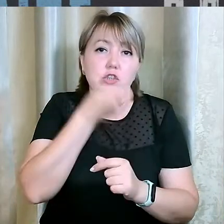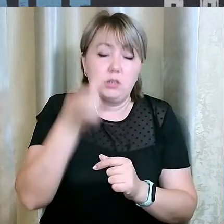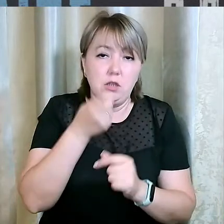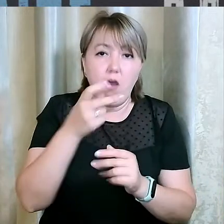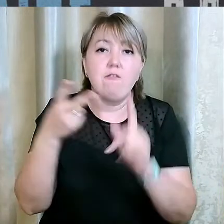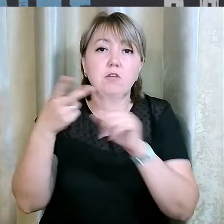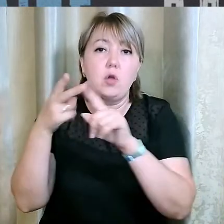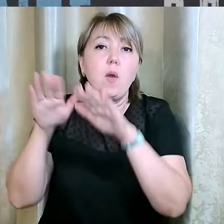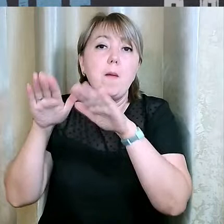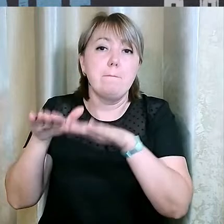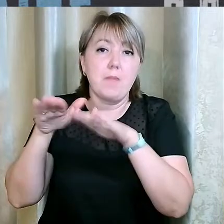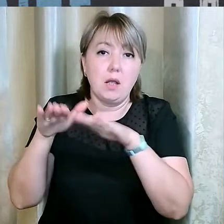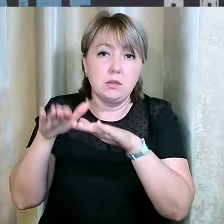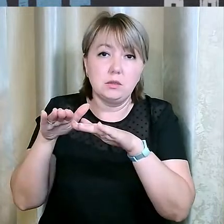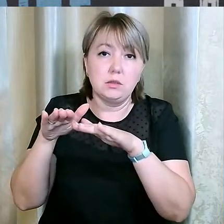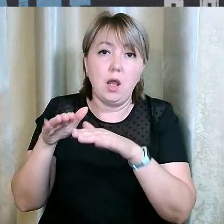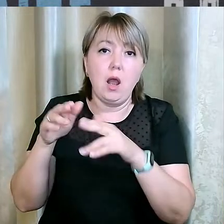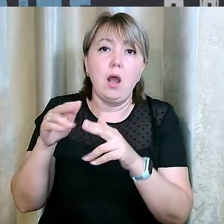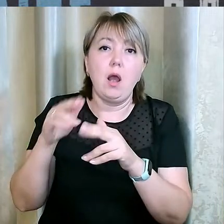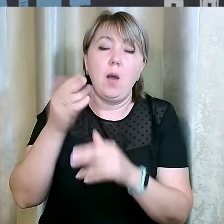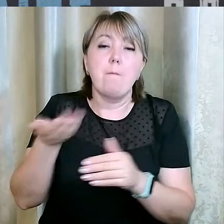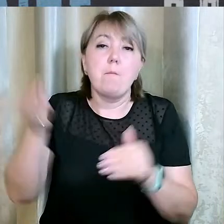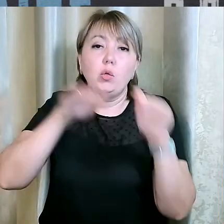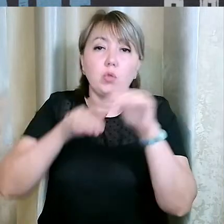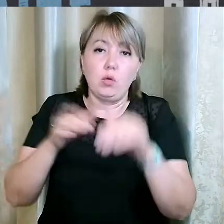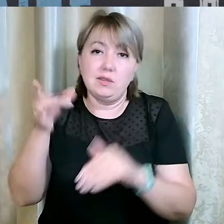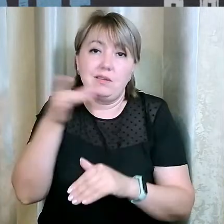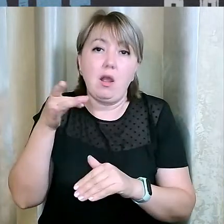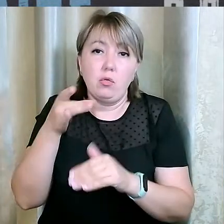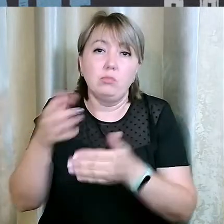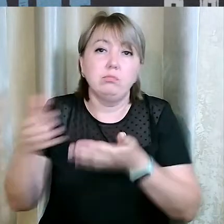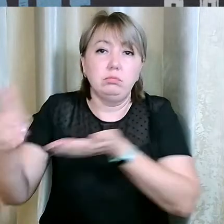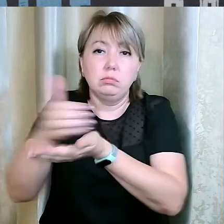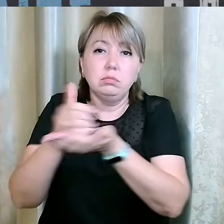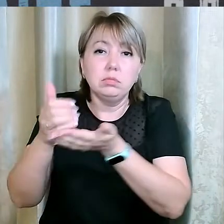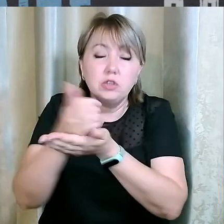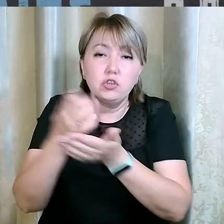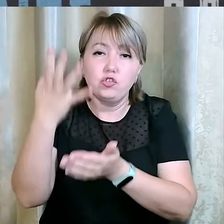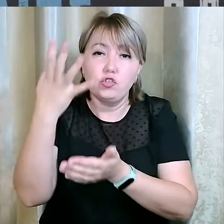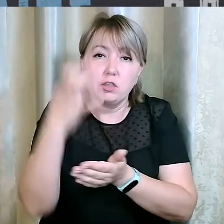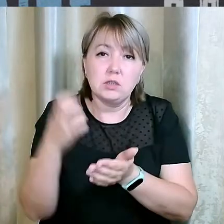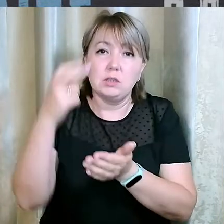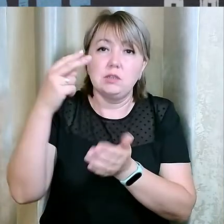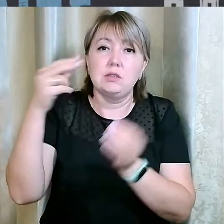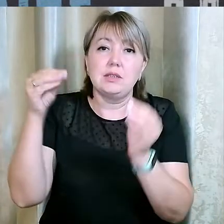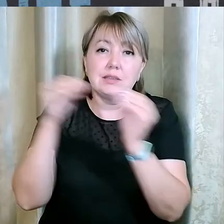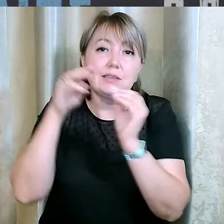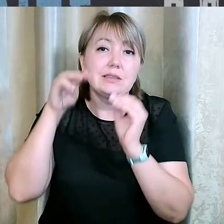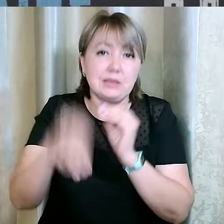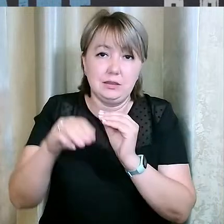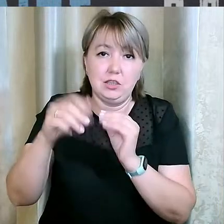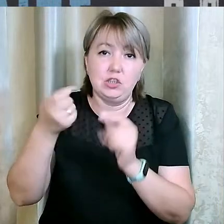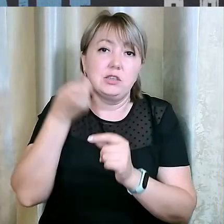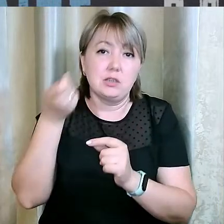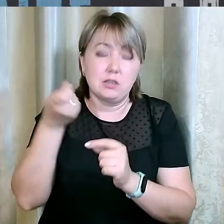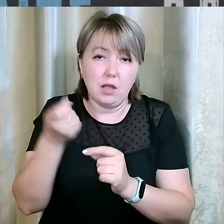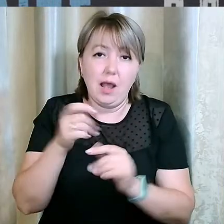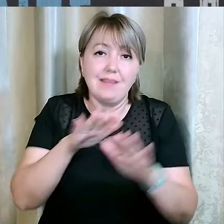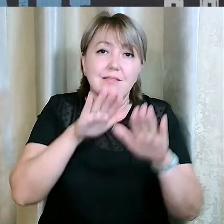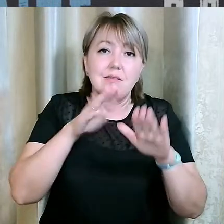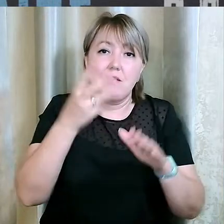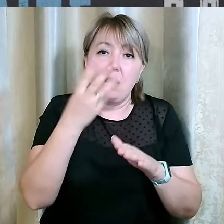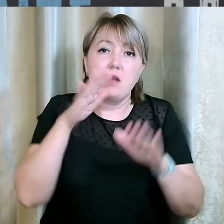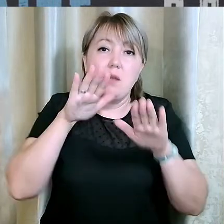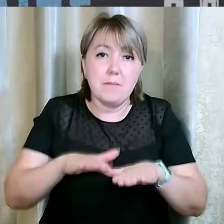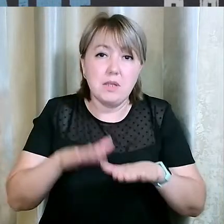490,000 tons of grain. The second place, almost without a big difference, is Podilsky Rayon.